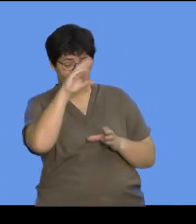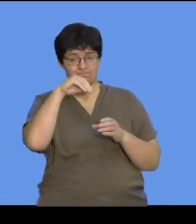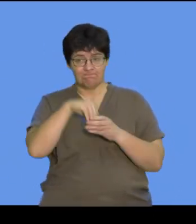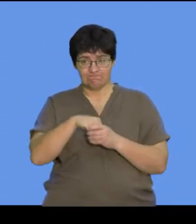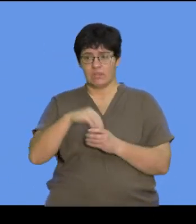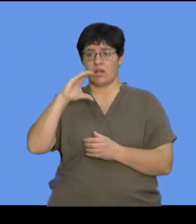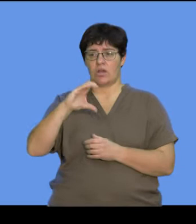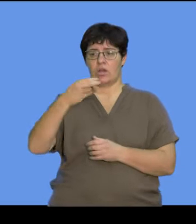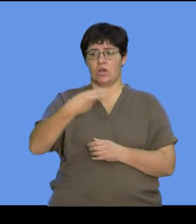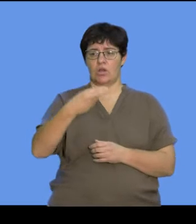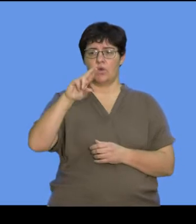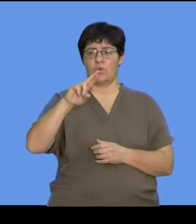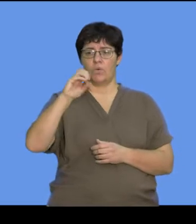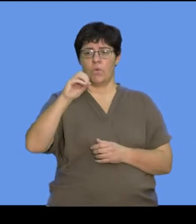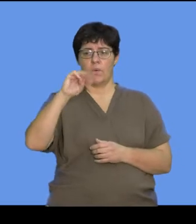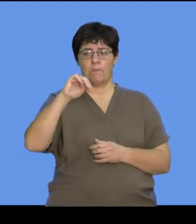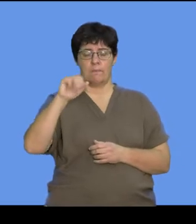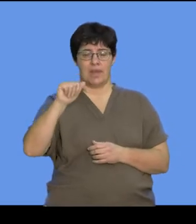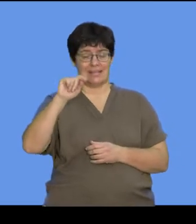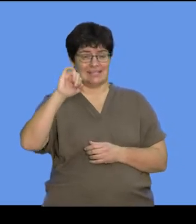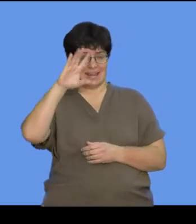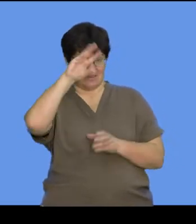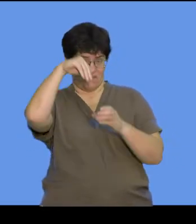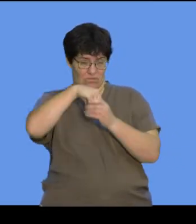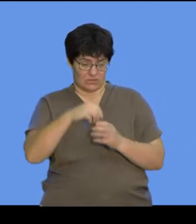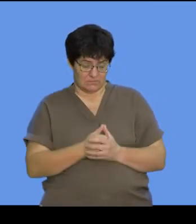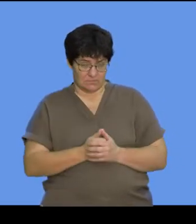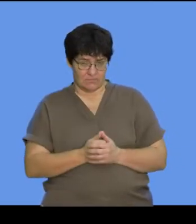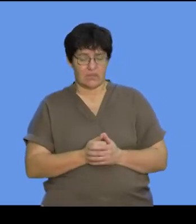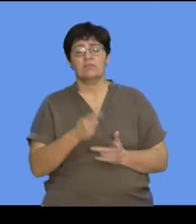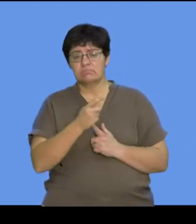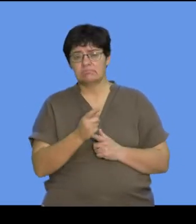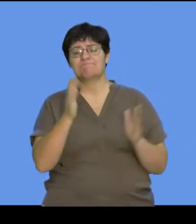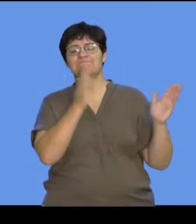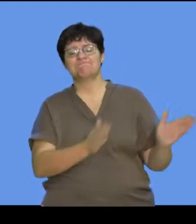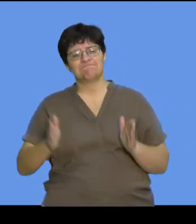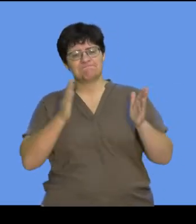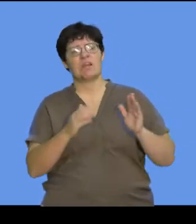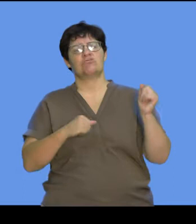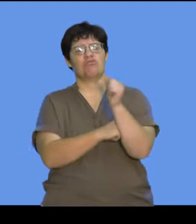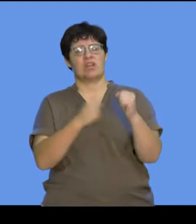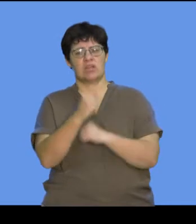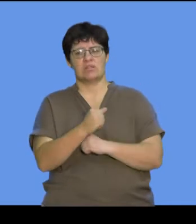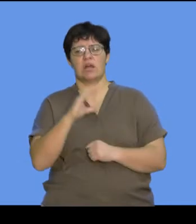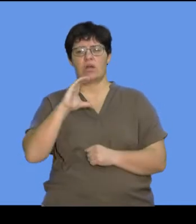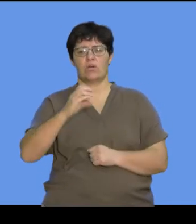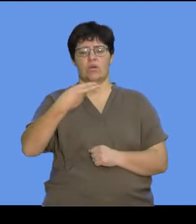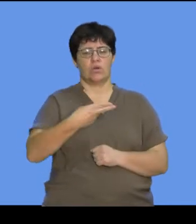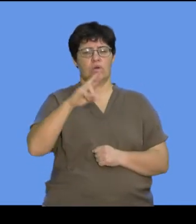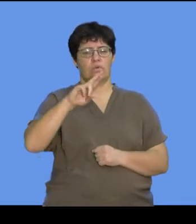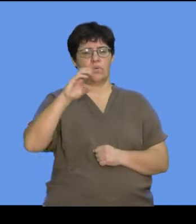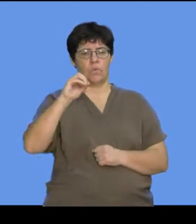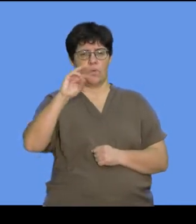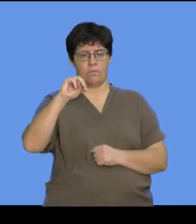as chromatin. And chromatin is actually can be arranged into a compact structure known as chromosomes, which I